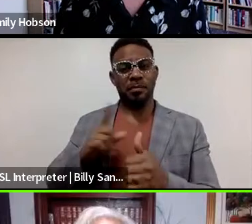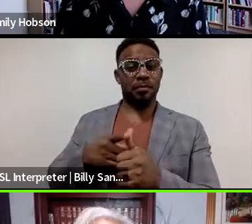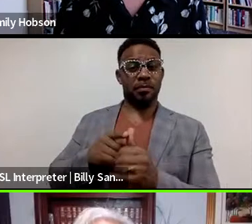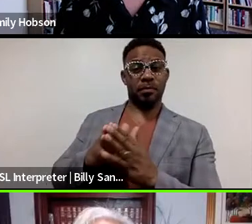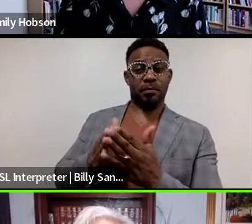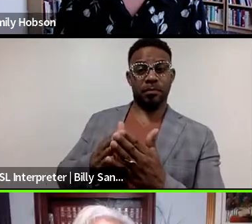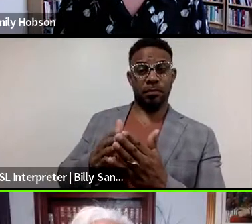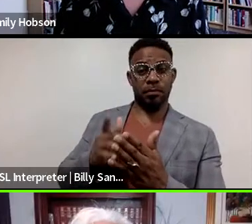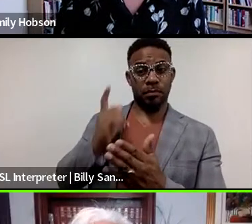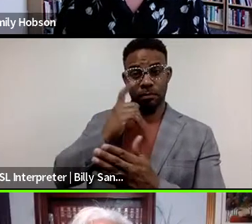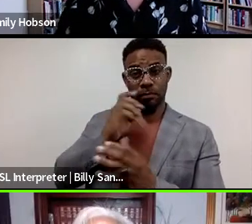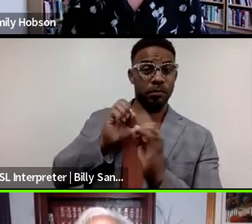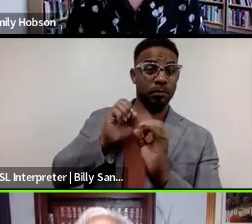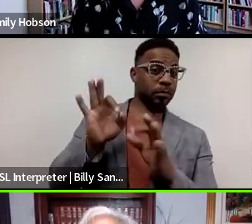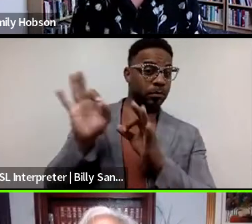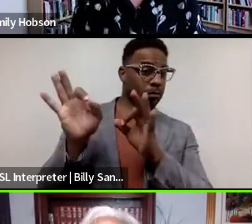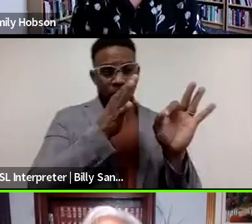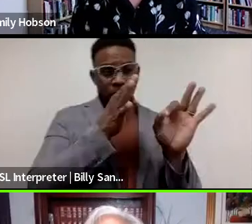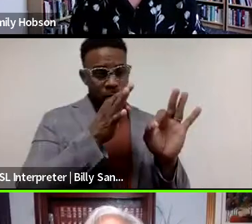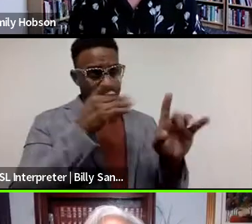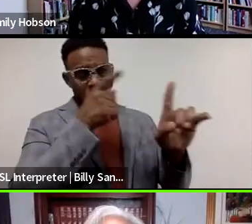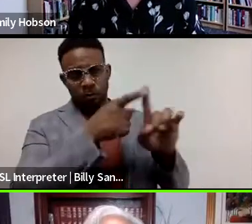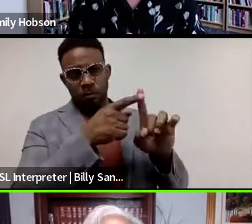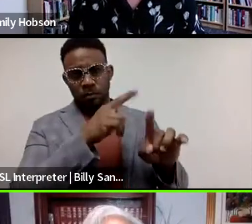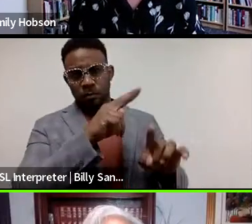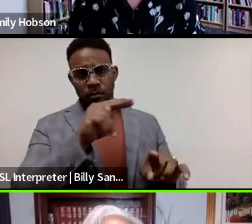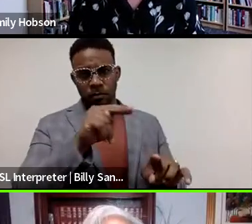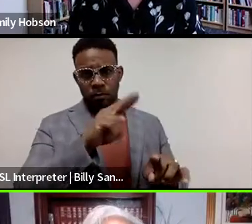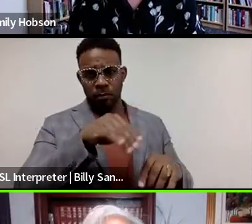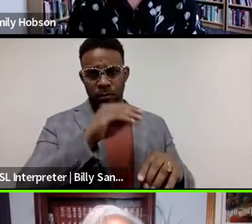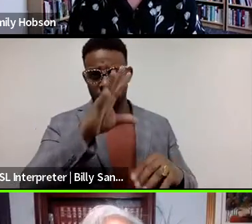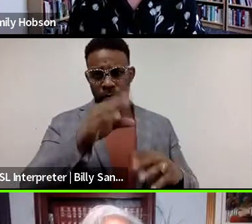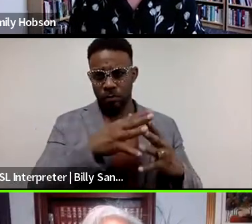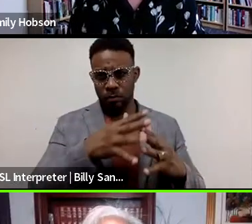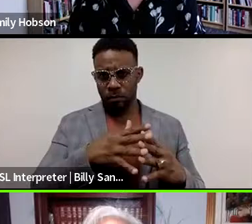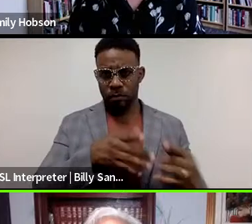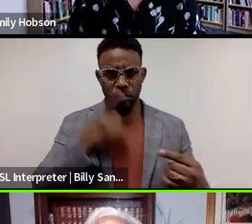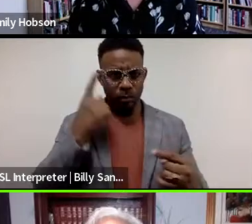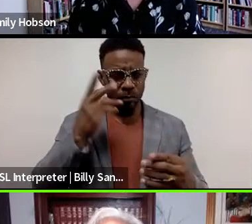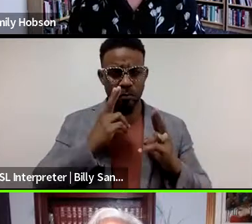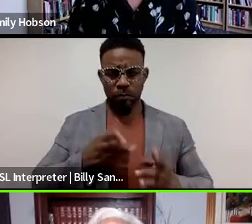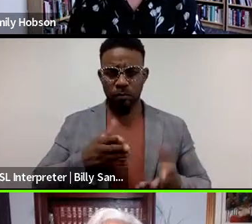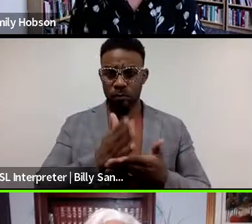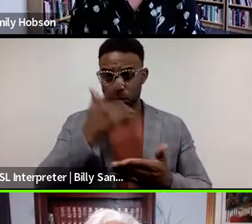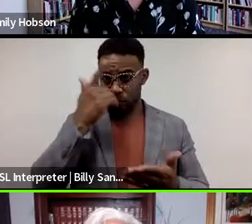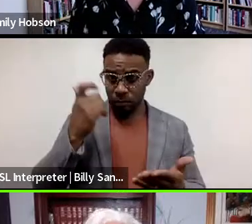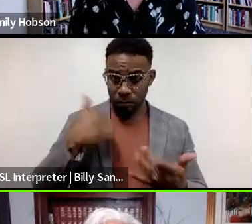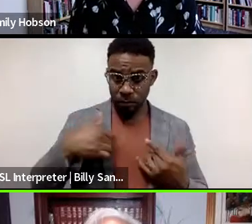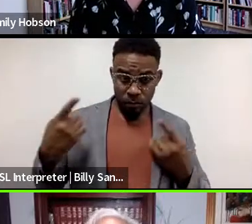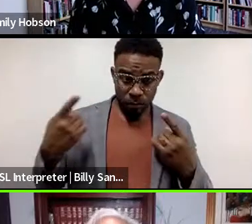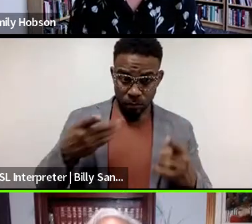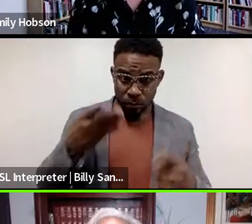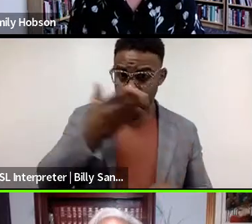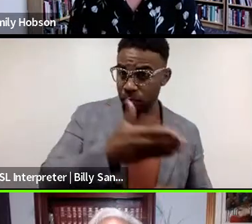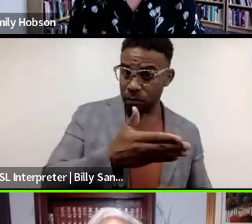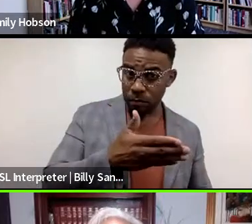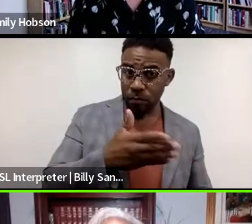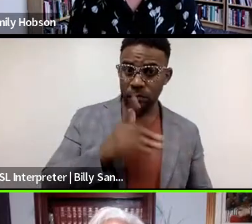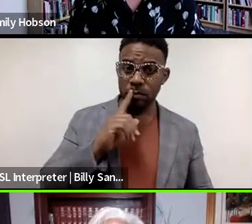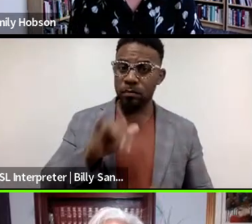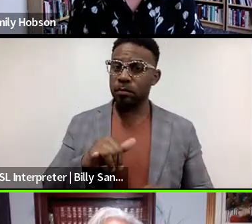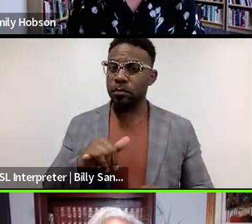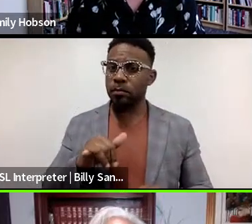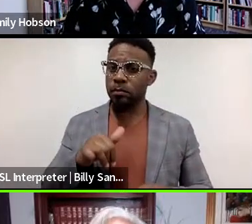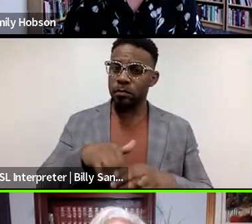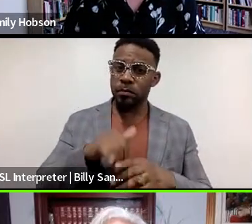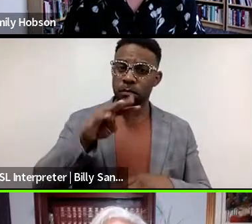book, Eyes Off the Prize, The United Nations and the African American Struggle for Human Rights. Because what happened there was,